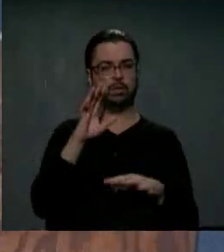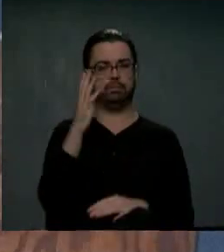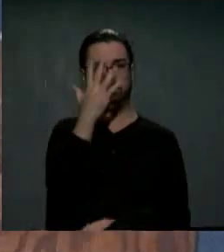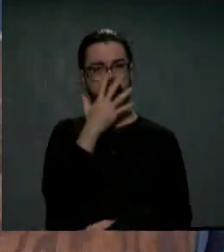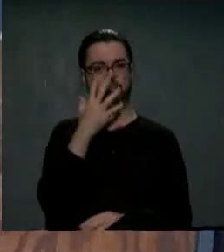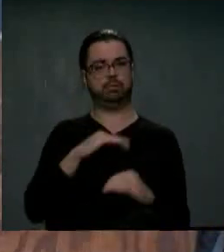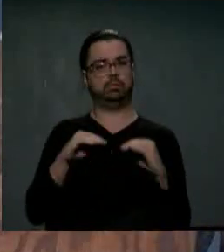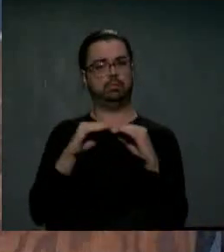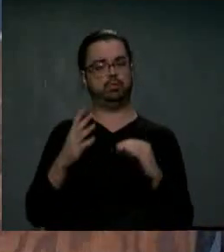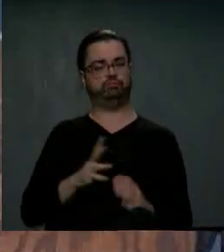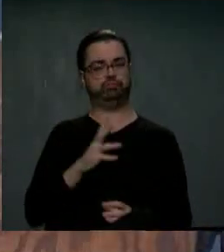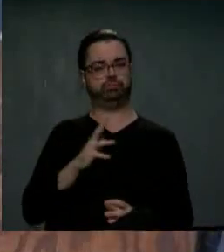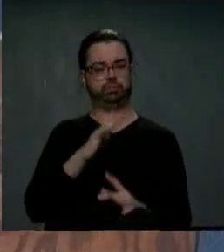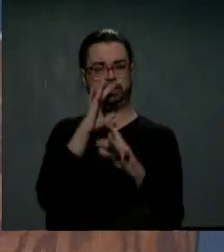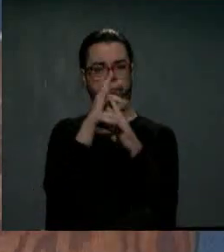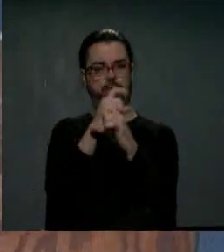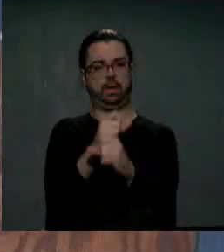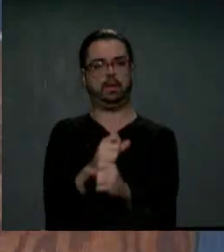more appealing.